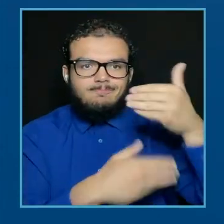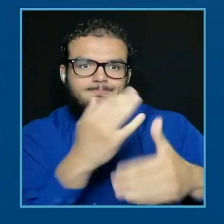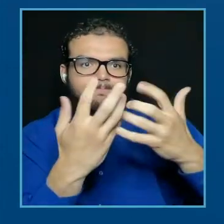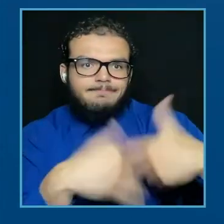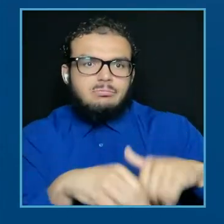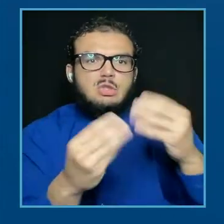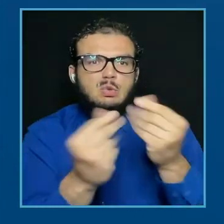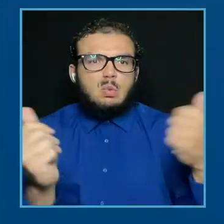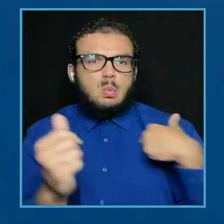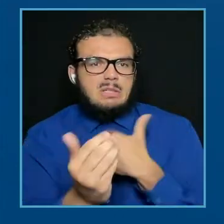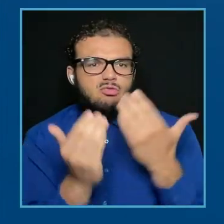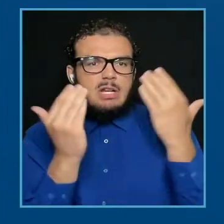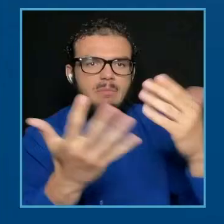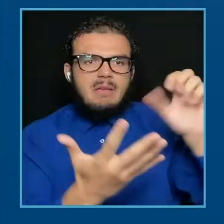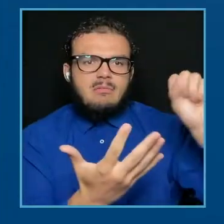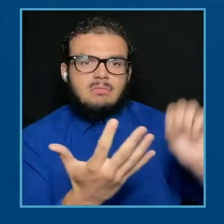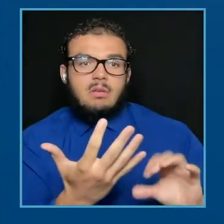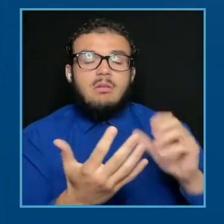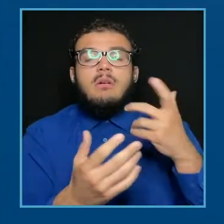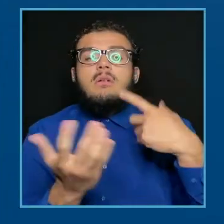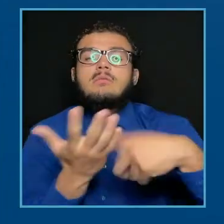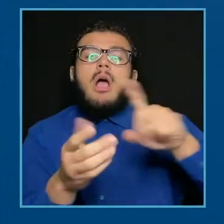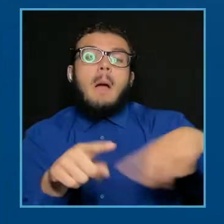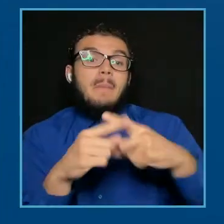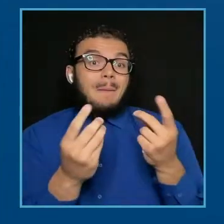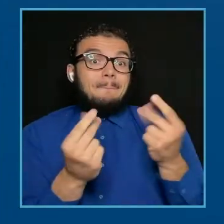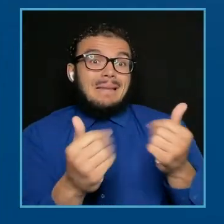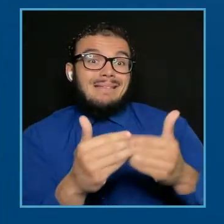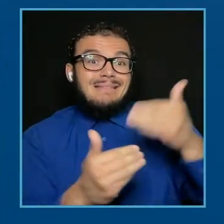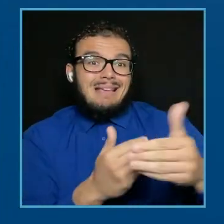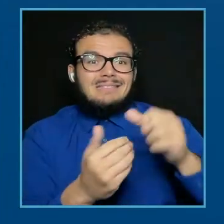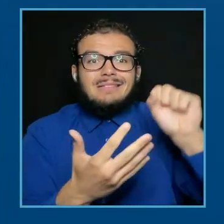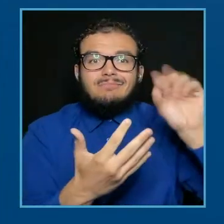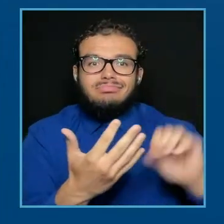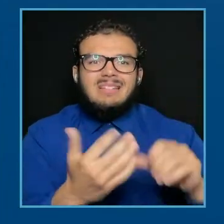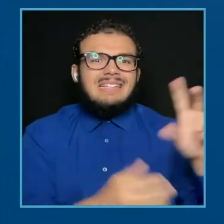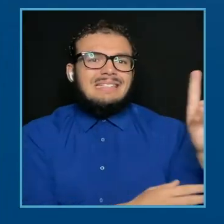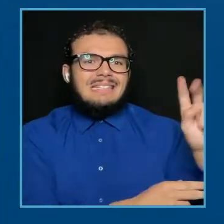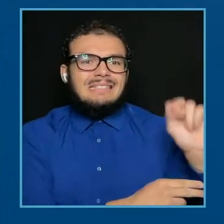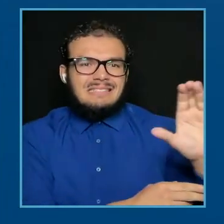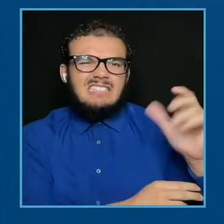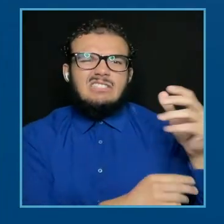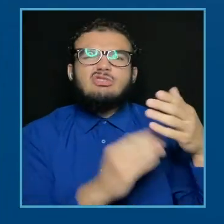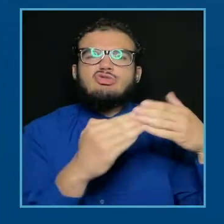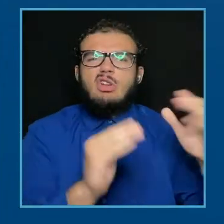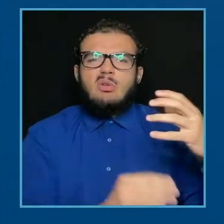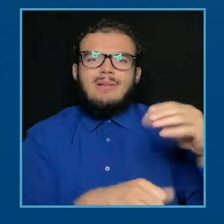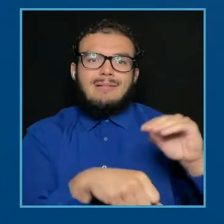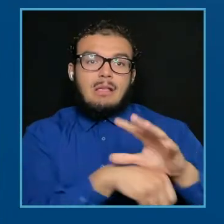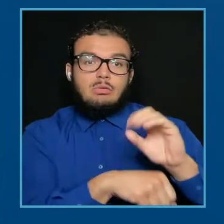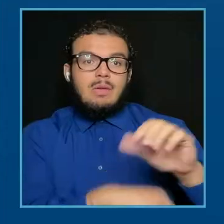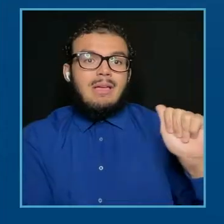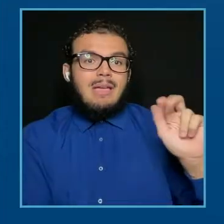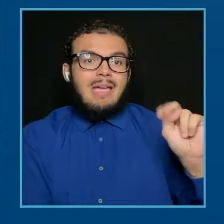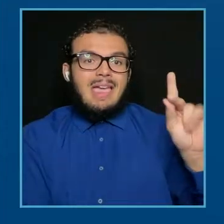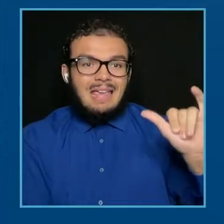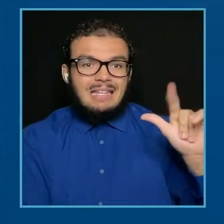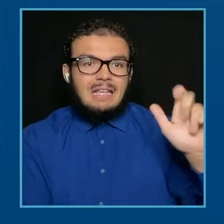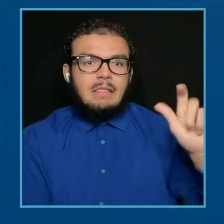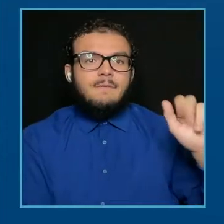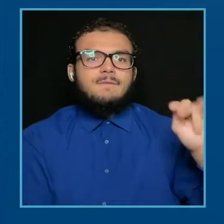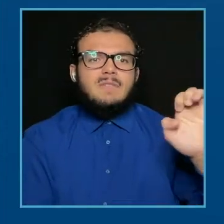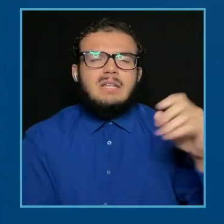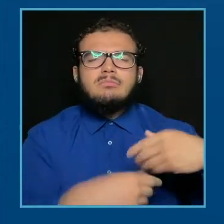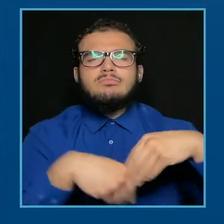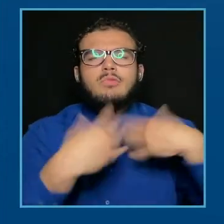recommend. To talk about the immediate next steps, DNC General Counsel Andy Levine, will provide an